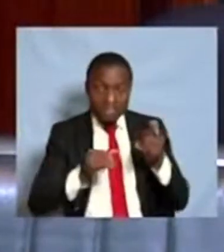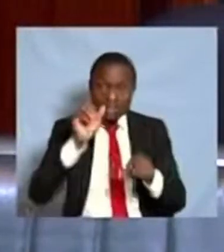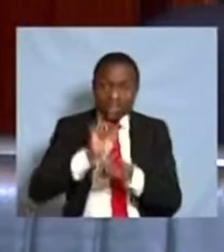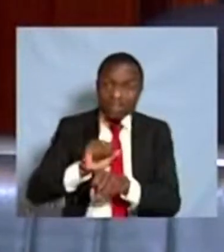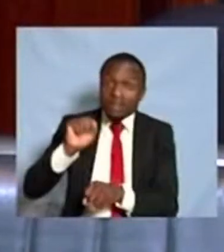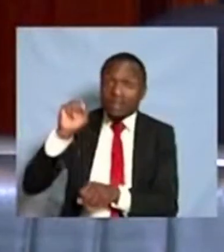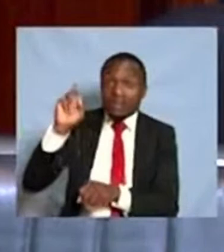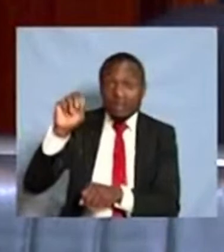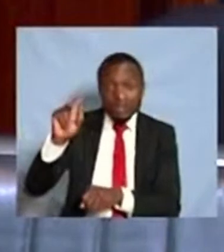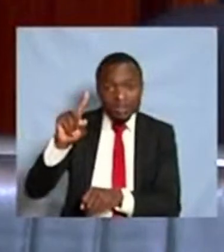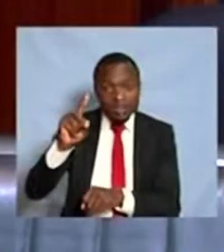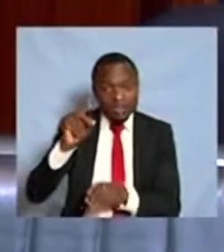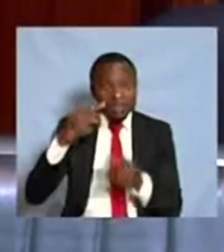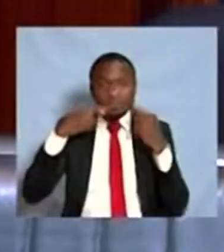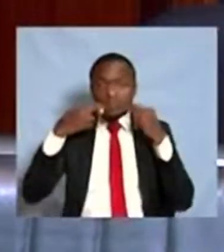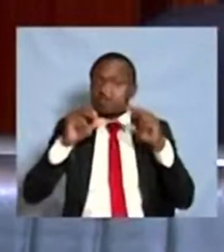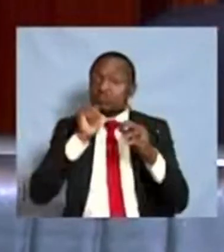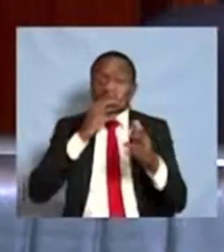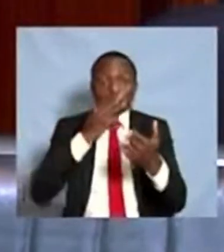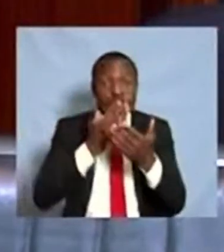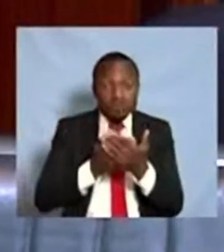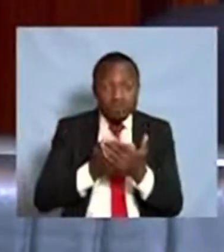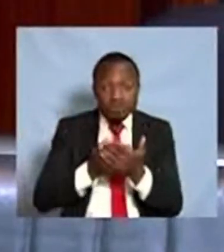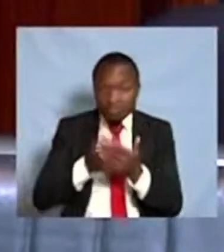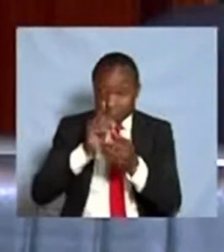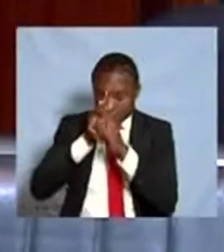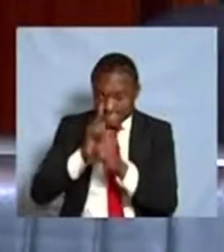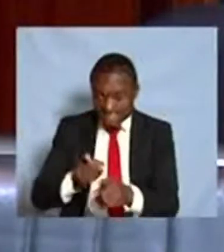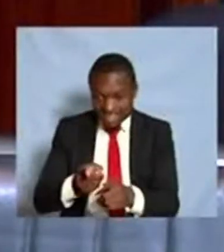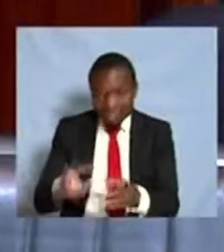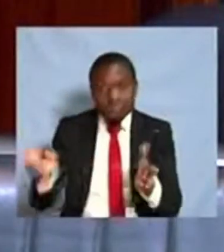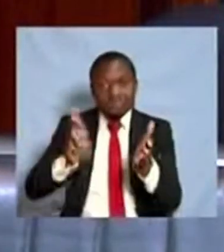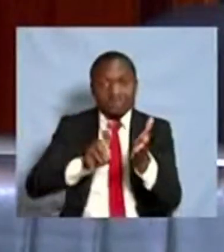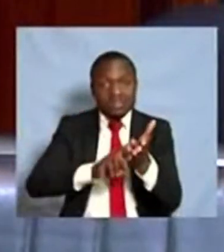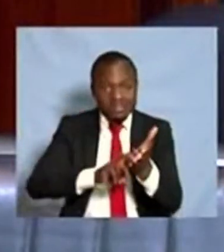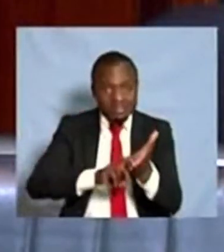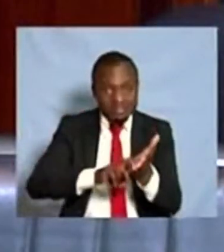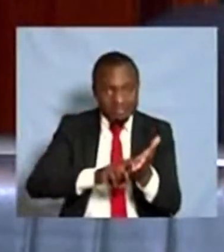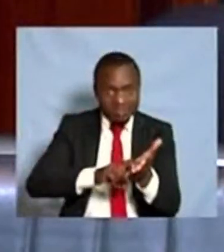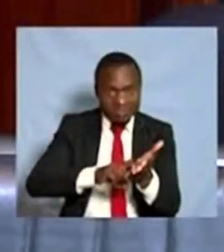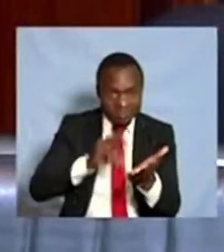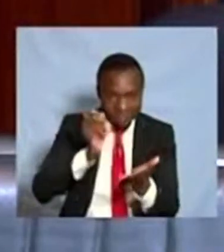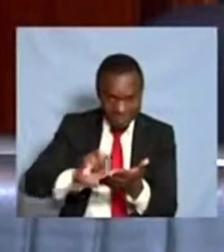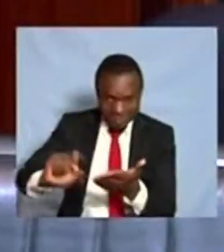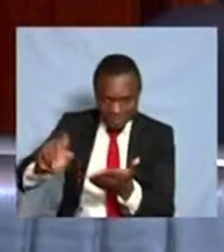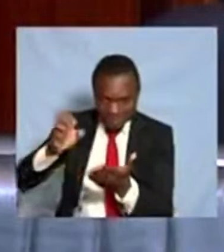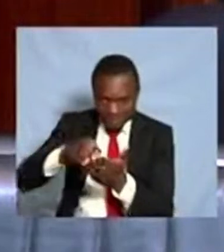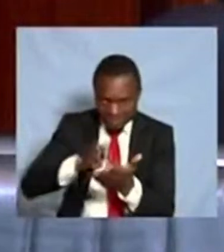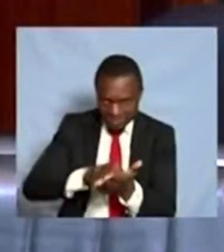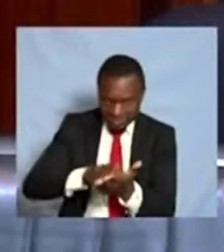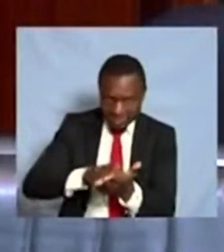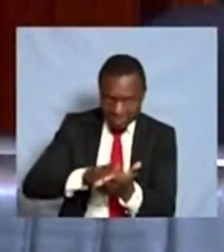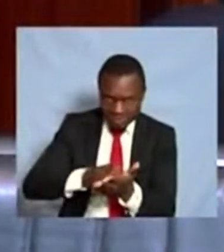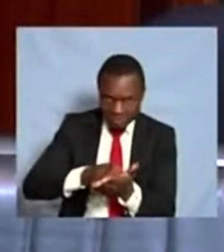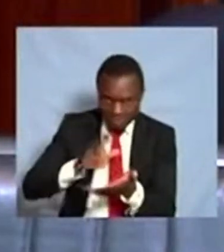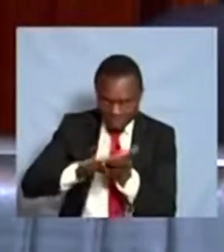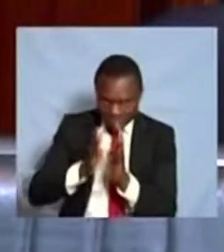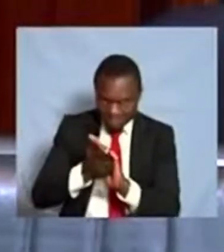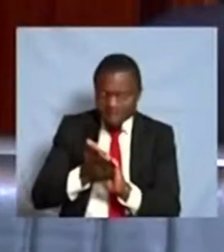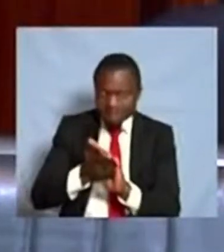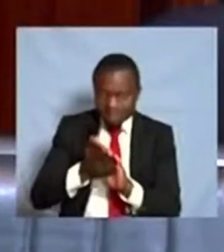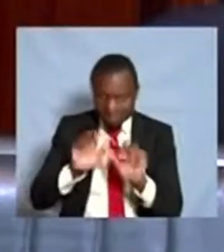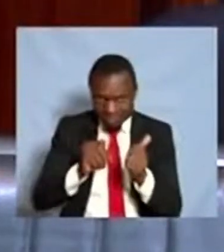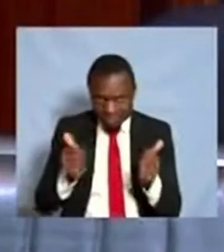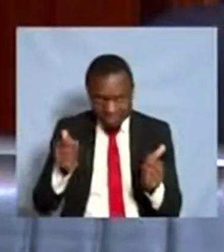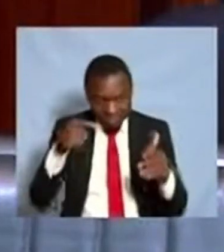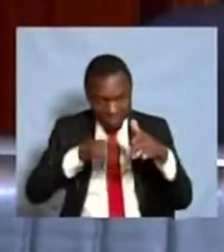results are not good, and he decides or she decides to resit for a paper or 3 papers so that she can become competitive,